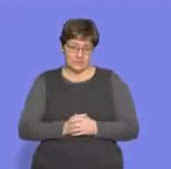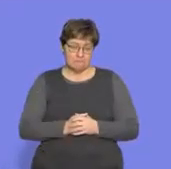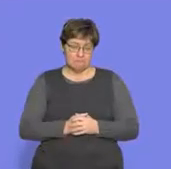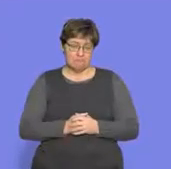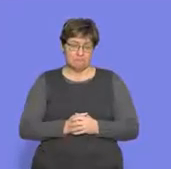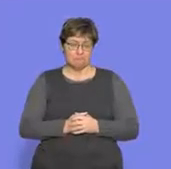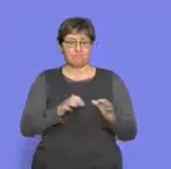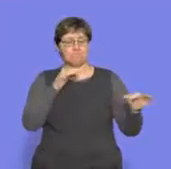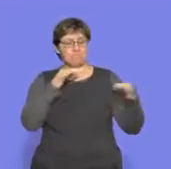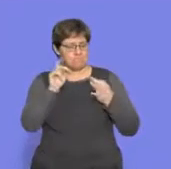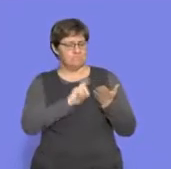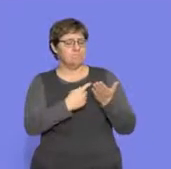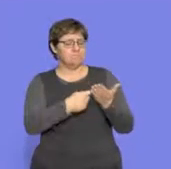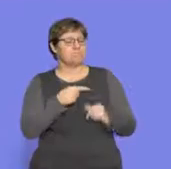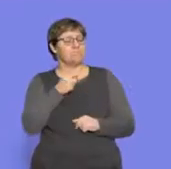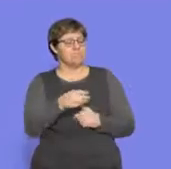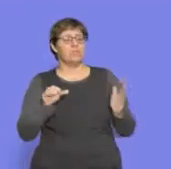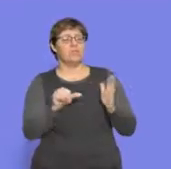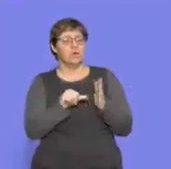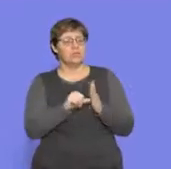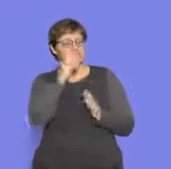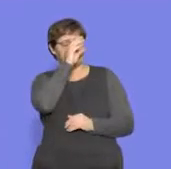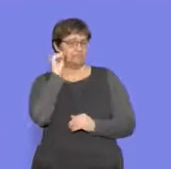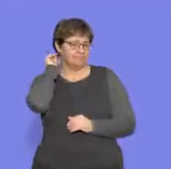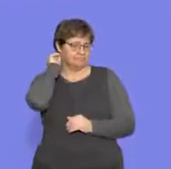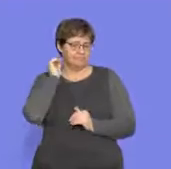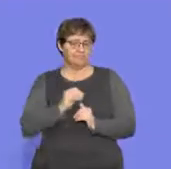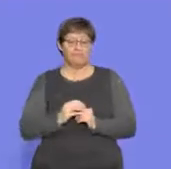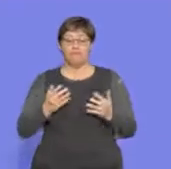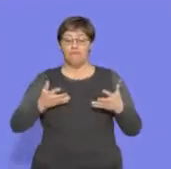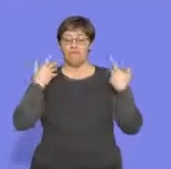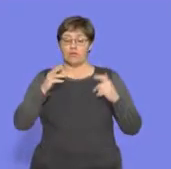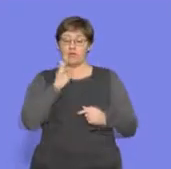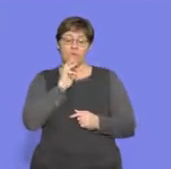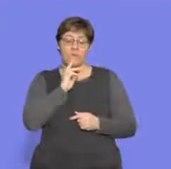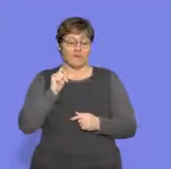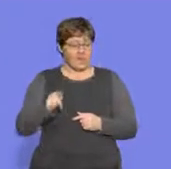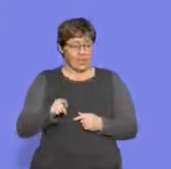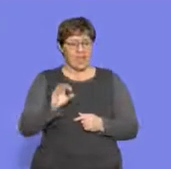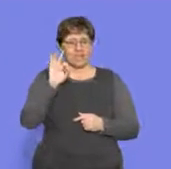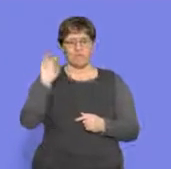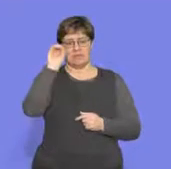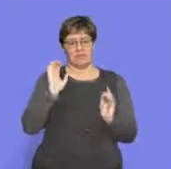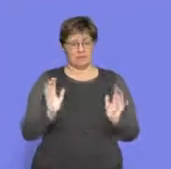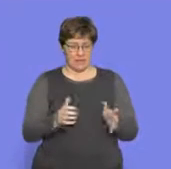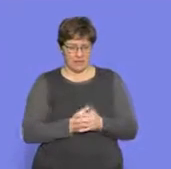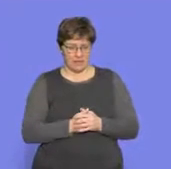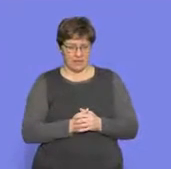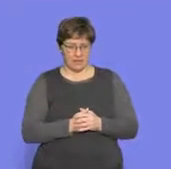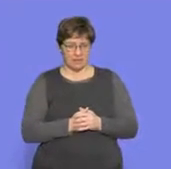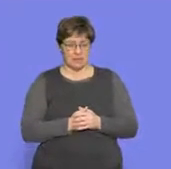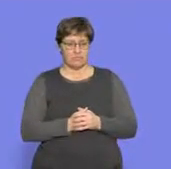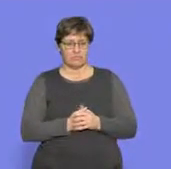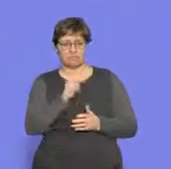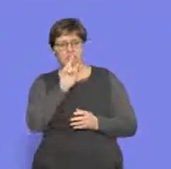we discuss this point, it's important that we recognize that our freshwater ecosystems are only 3%. And so if we